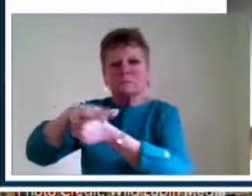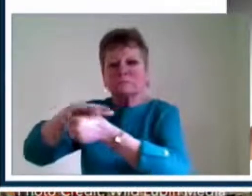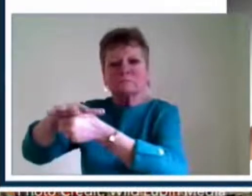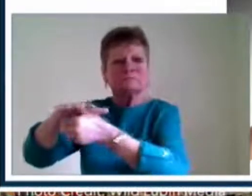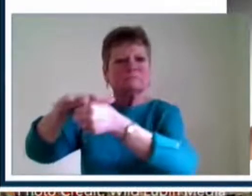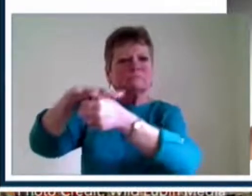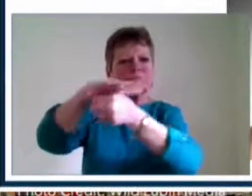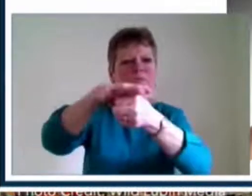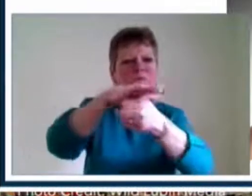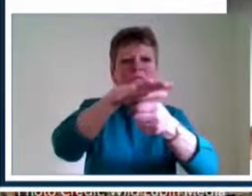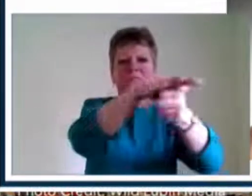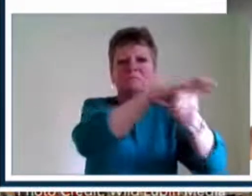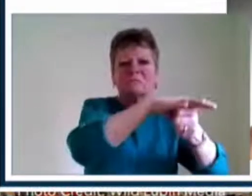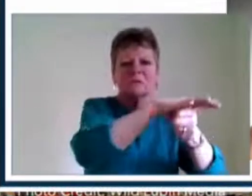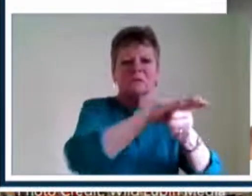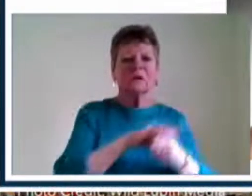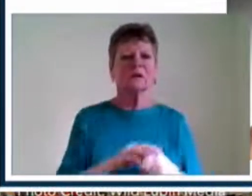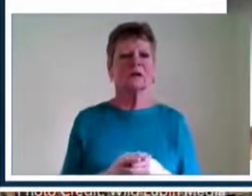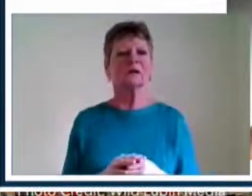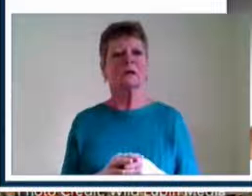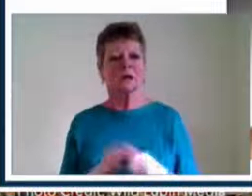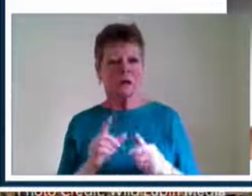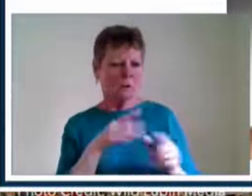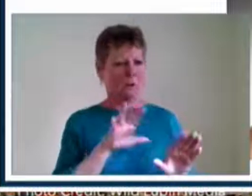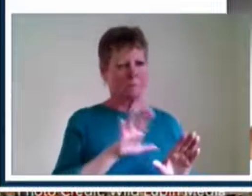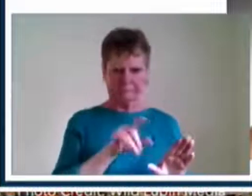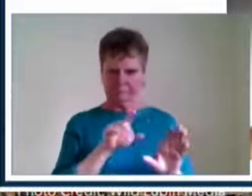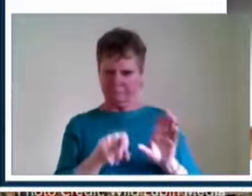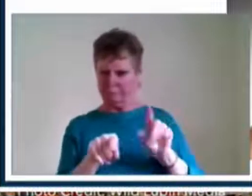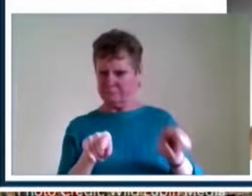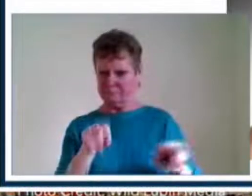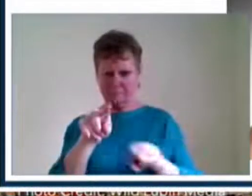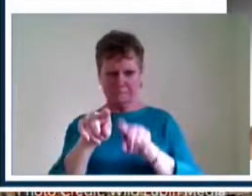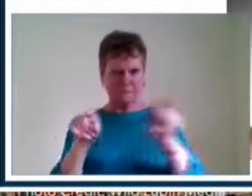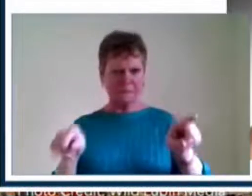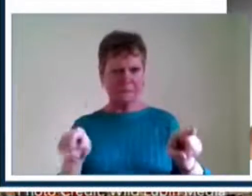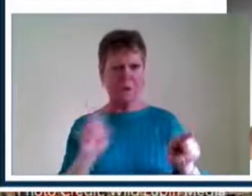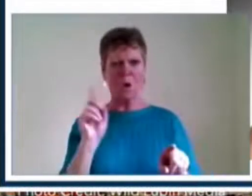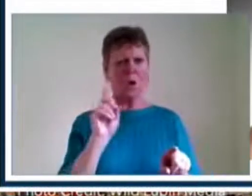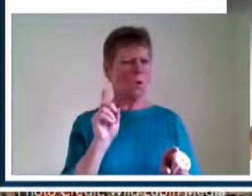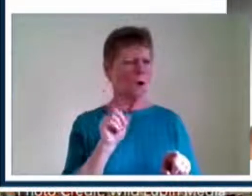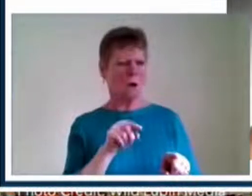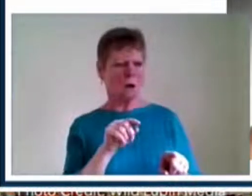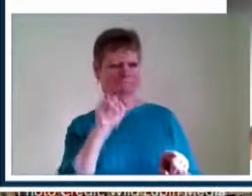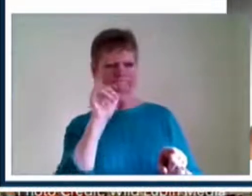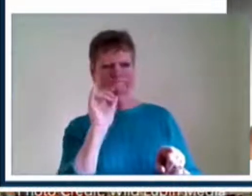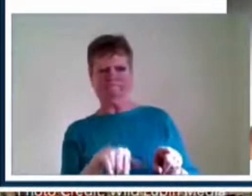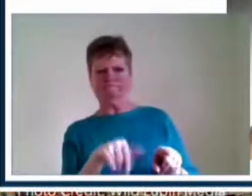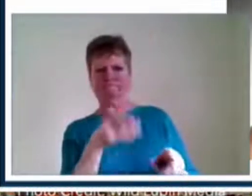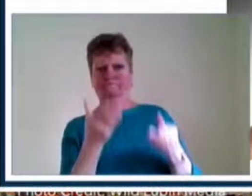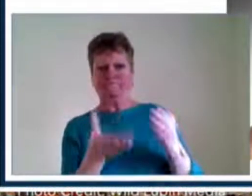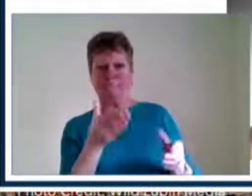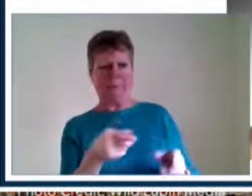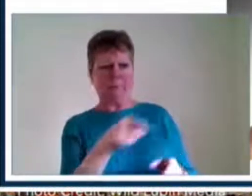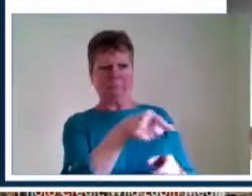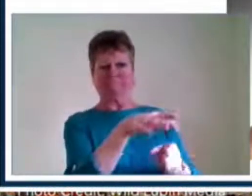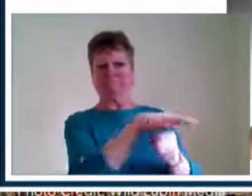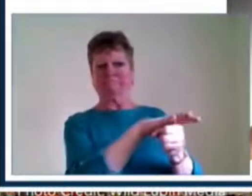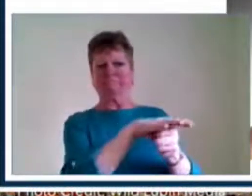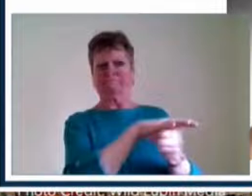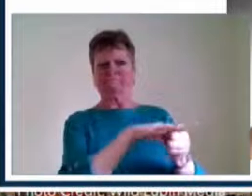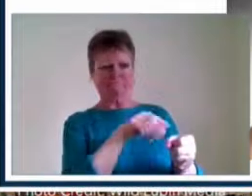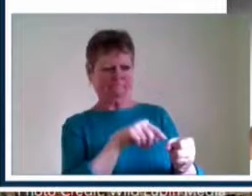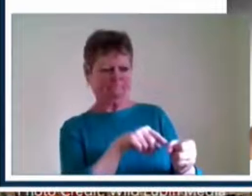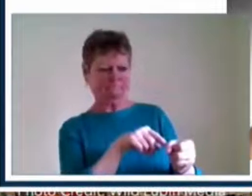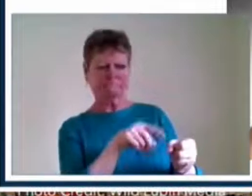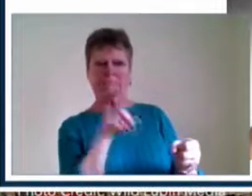health network areas, and then we identify where there are areas that may